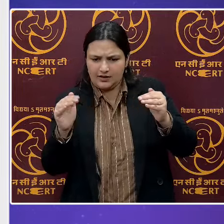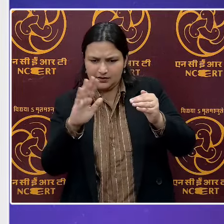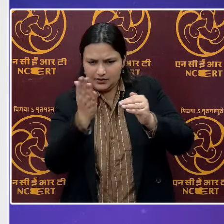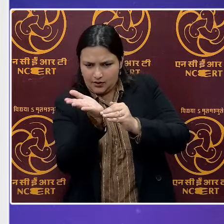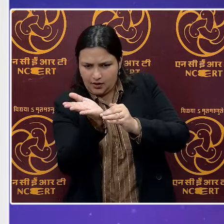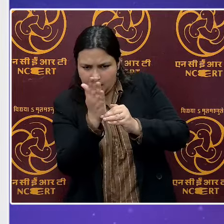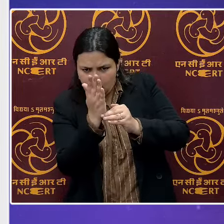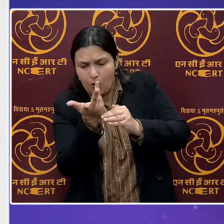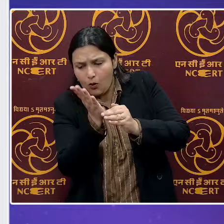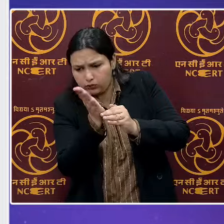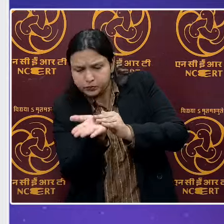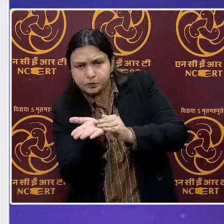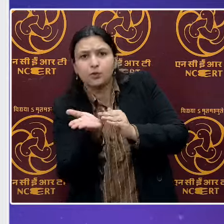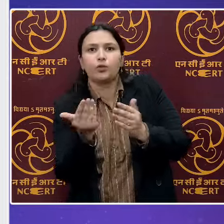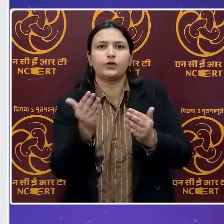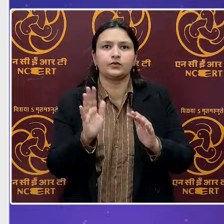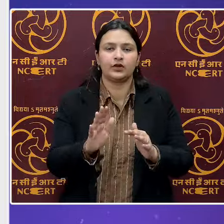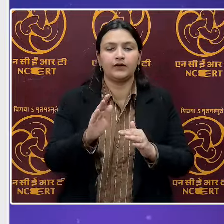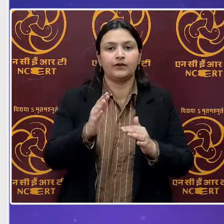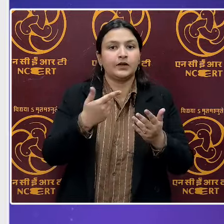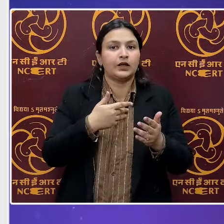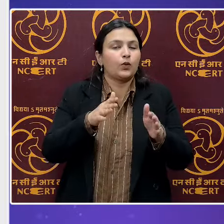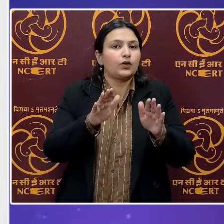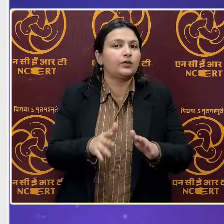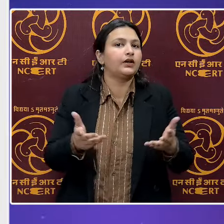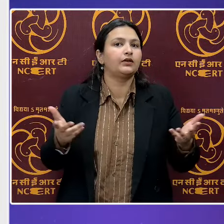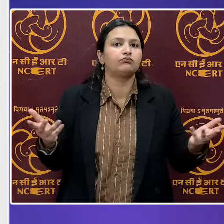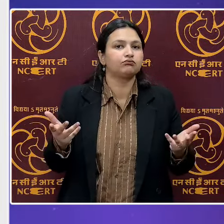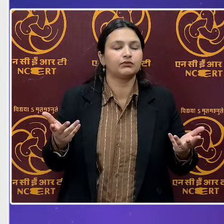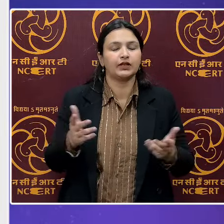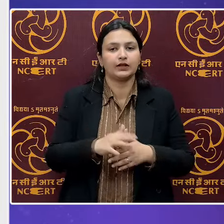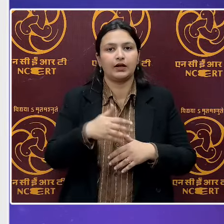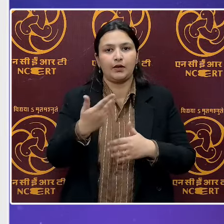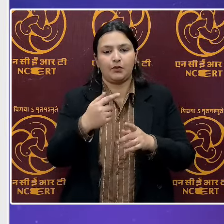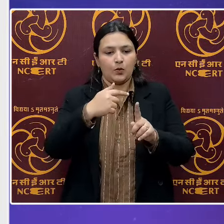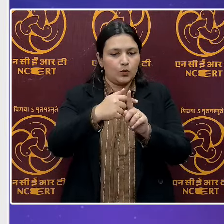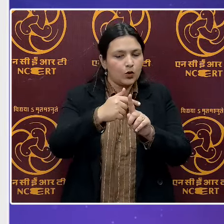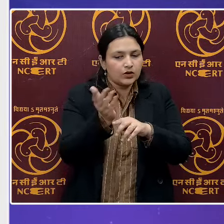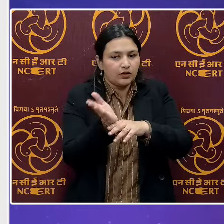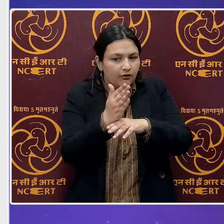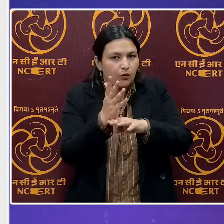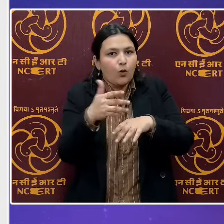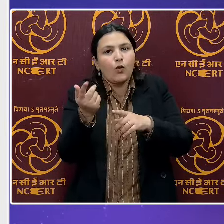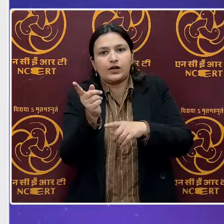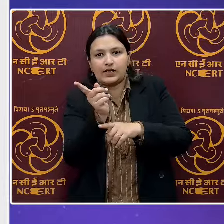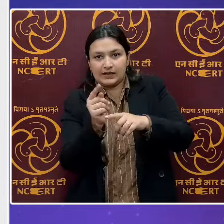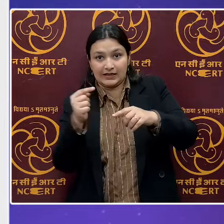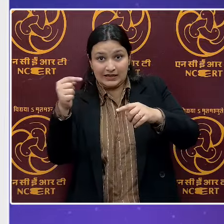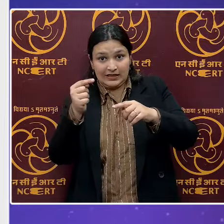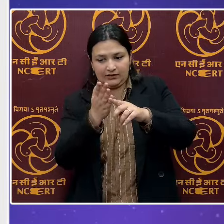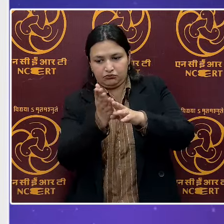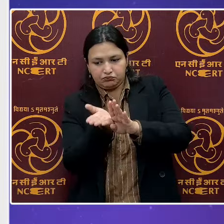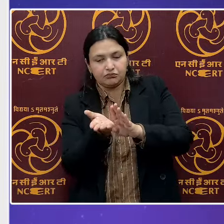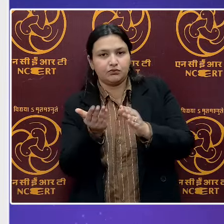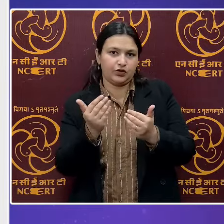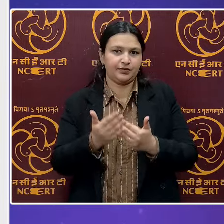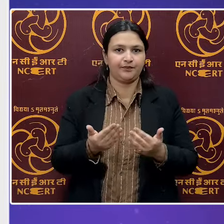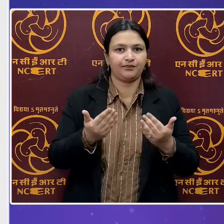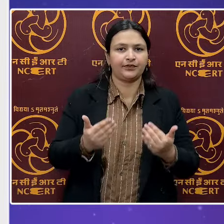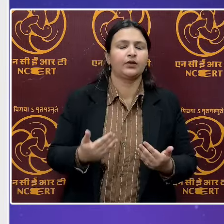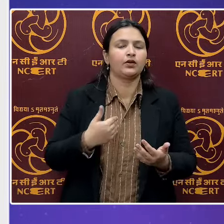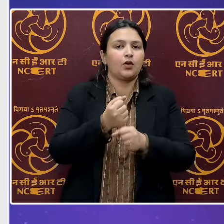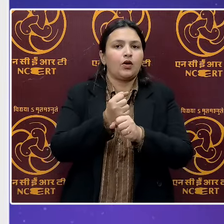x axis. Depending upon the case, it will be either positive or negative. So we always write the general equation